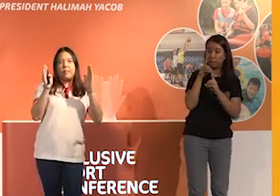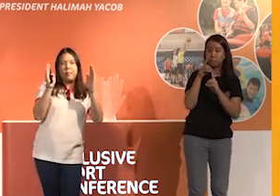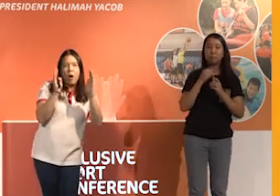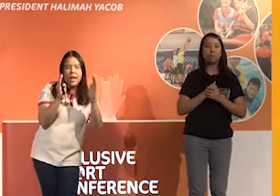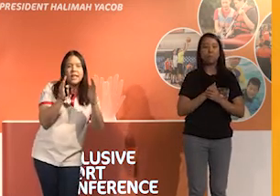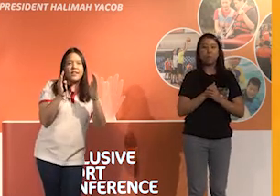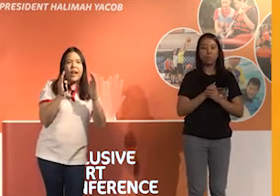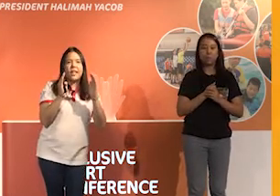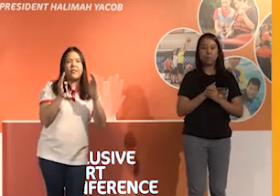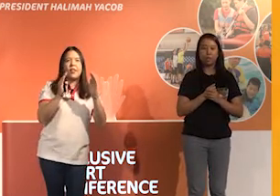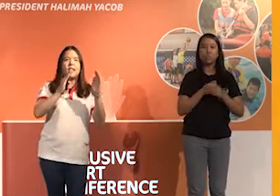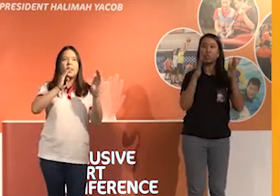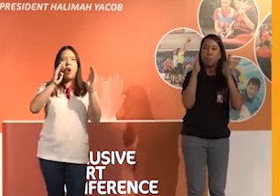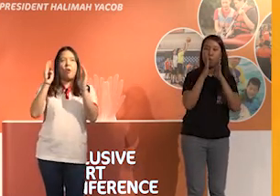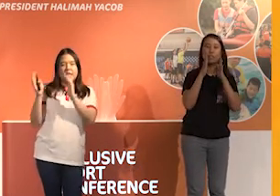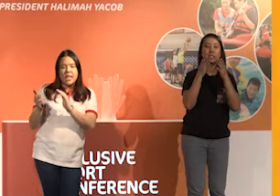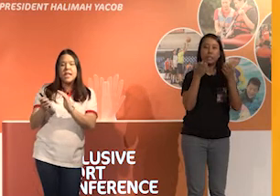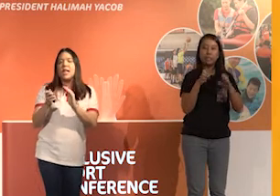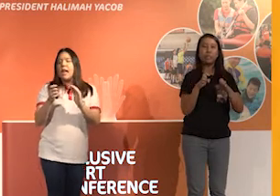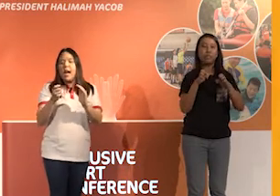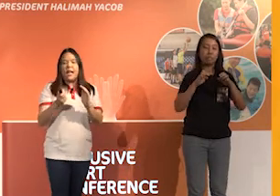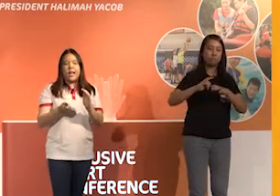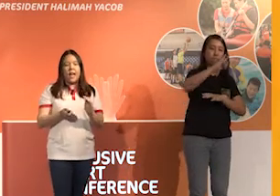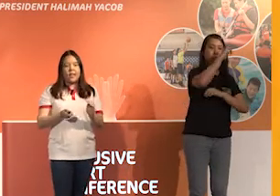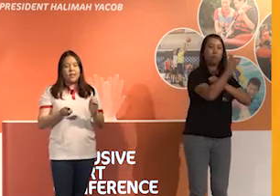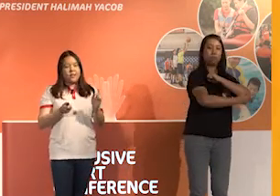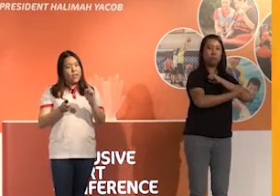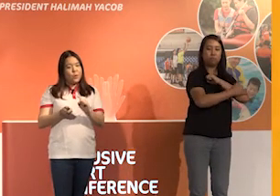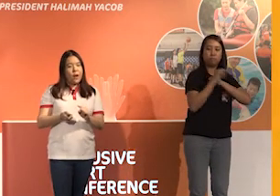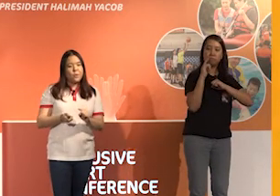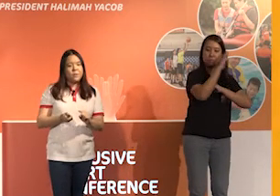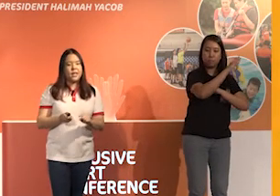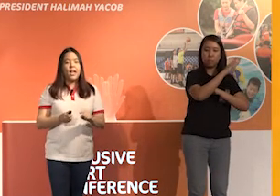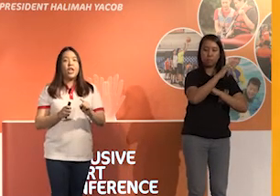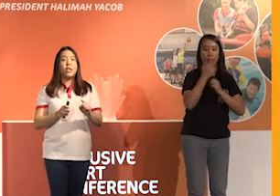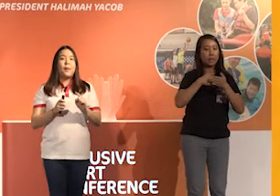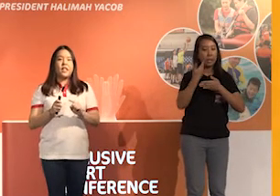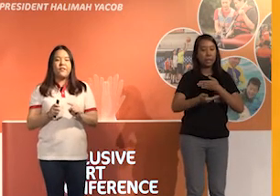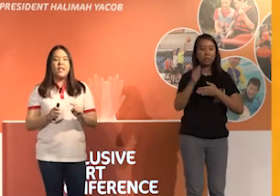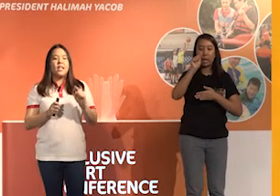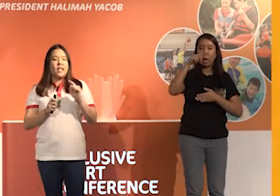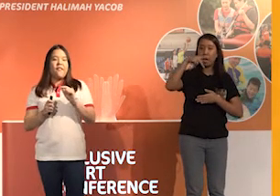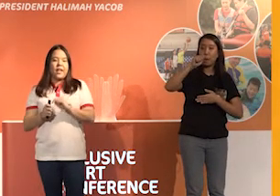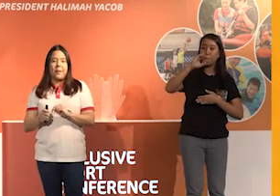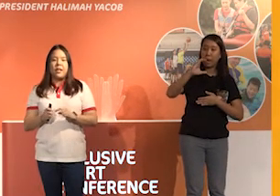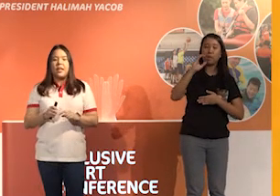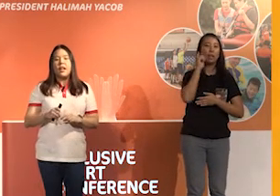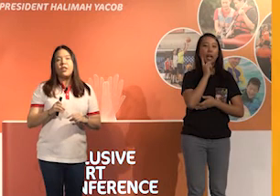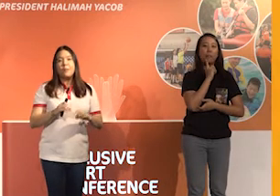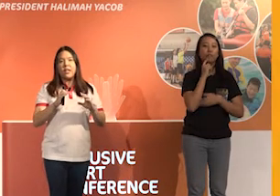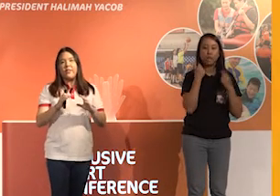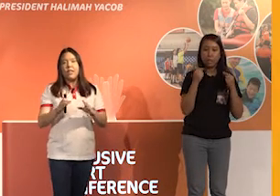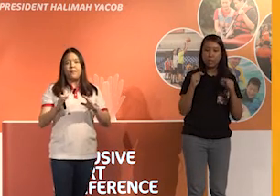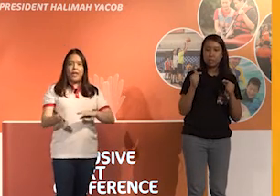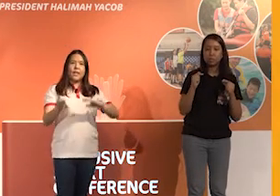the smallest event in your overseas. And then this one will be the Asia Pacific Deaf Game.